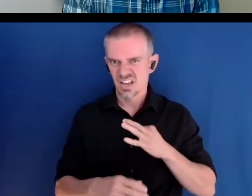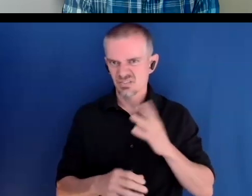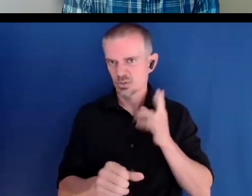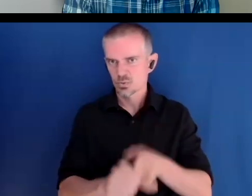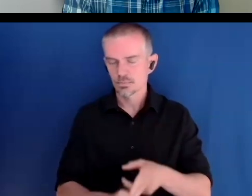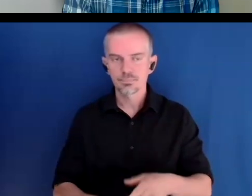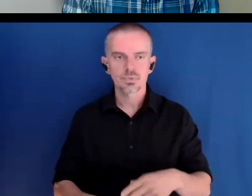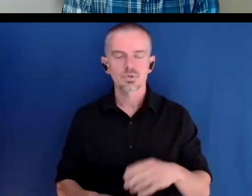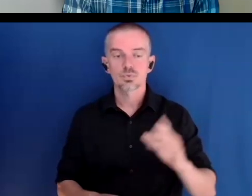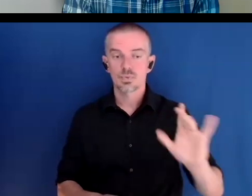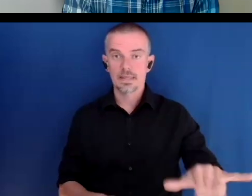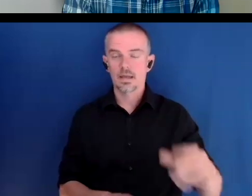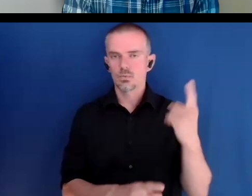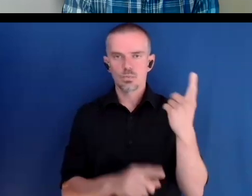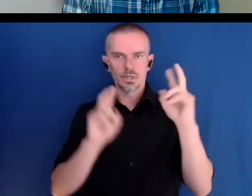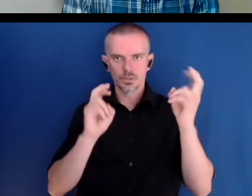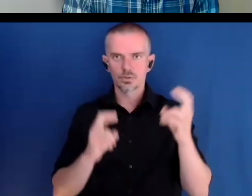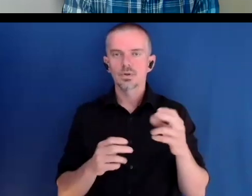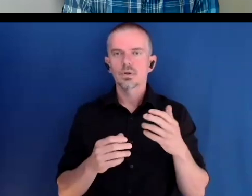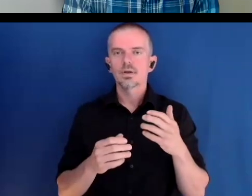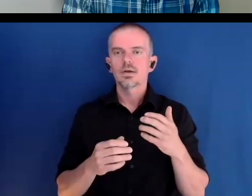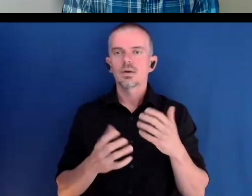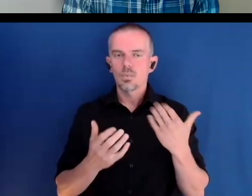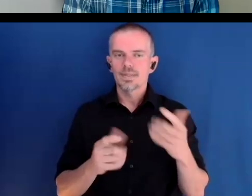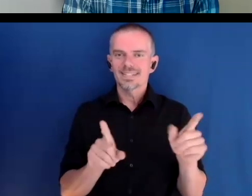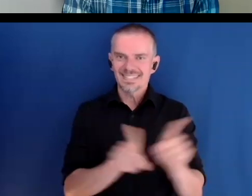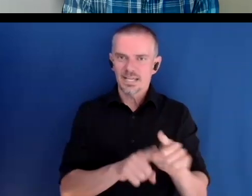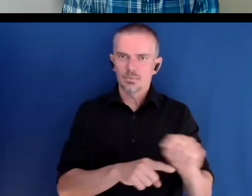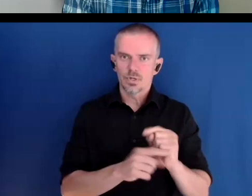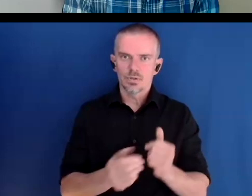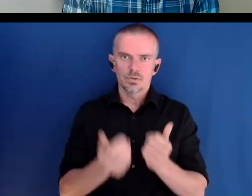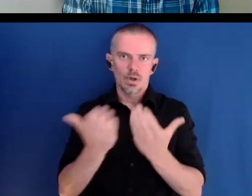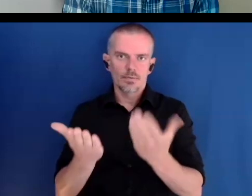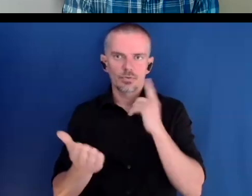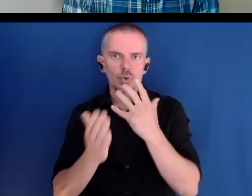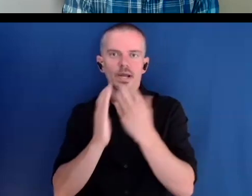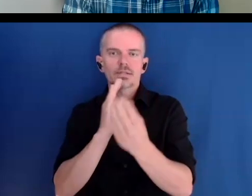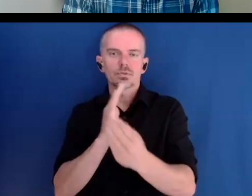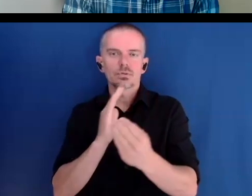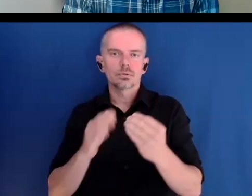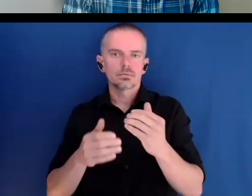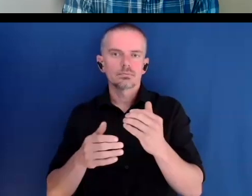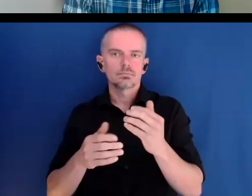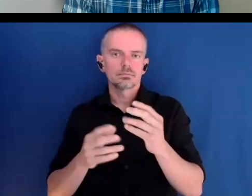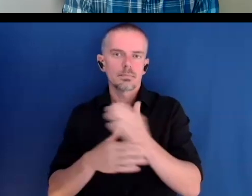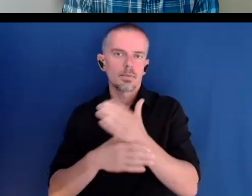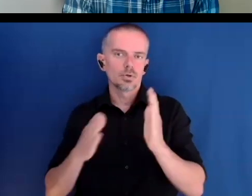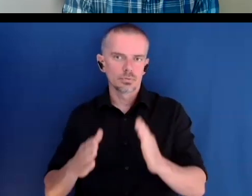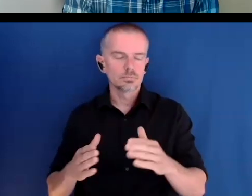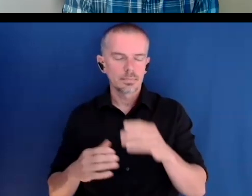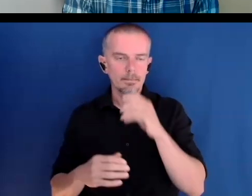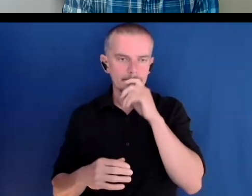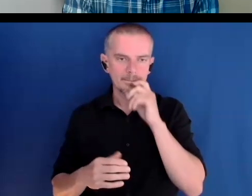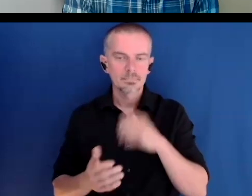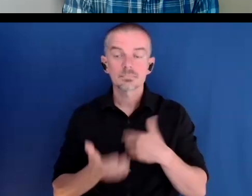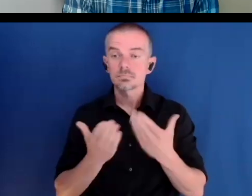things we've talked about is having those same kinds of trainings available for our external partners. And I would suggest, if you are